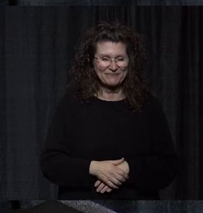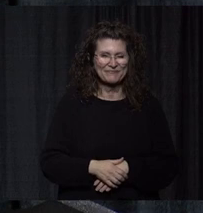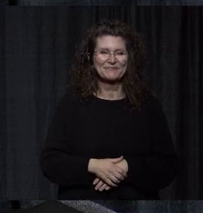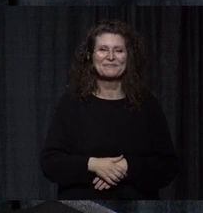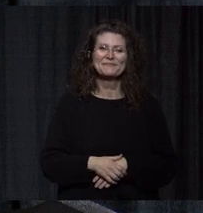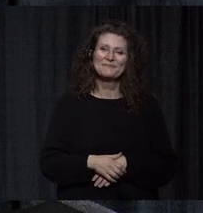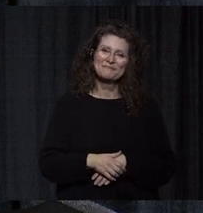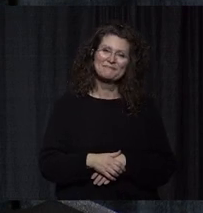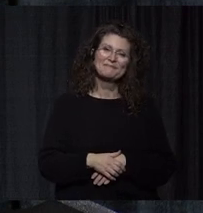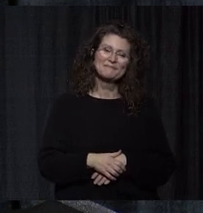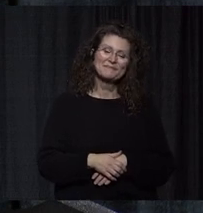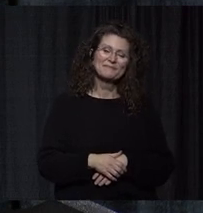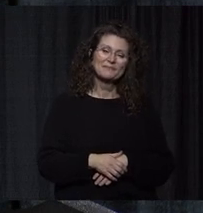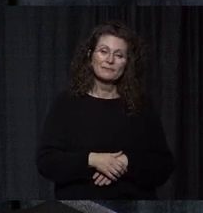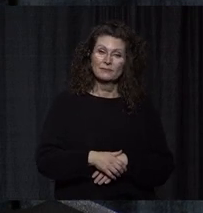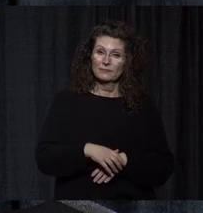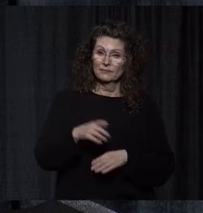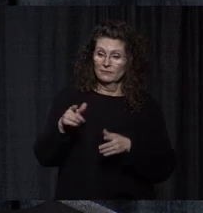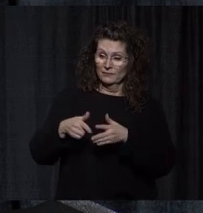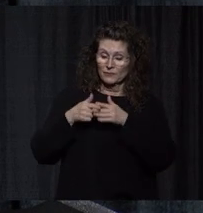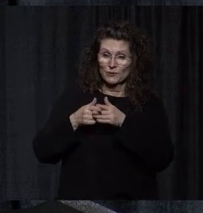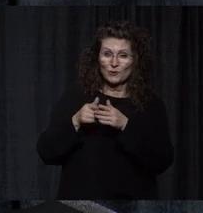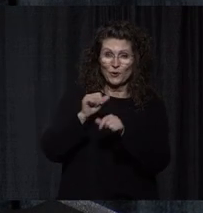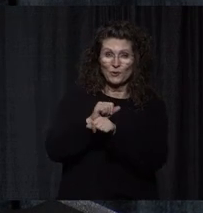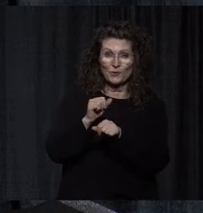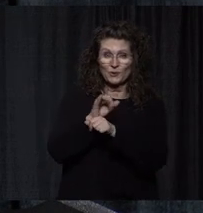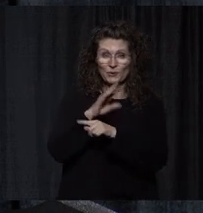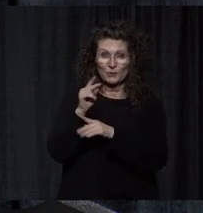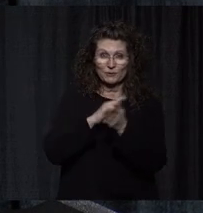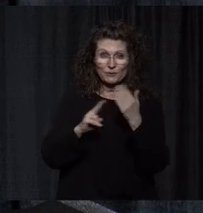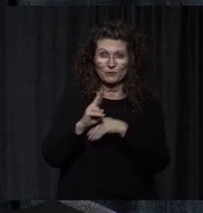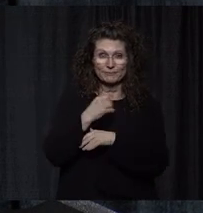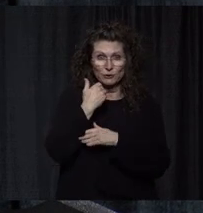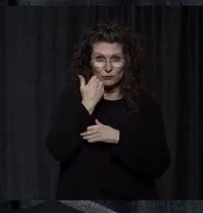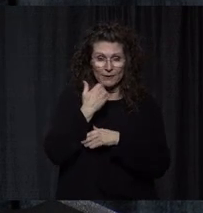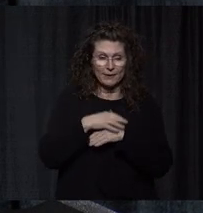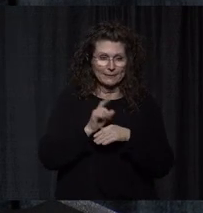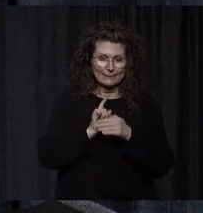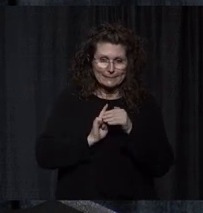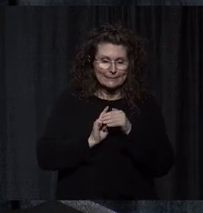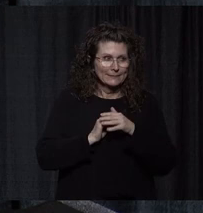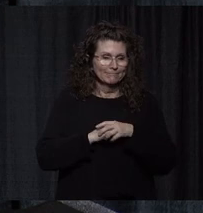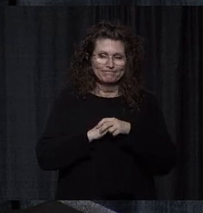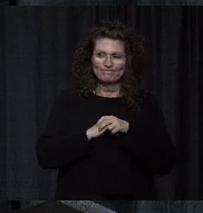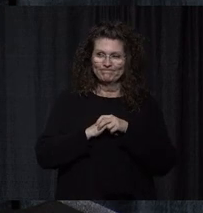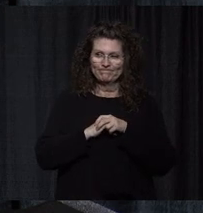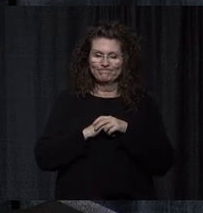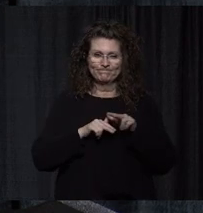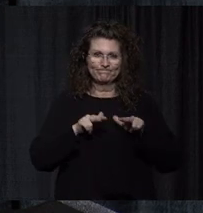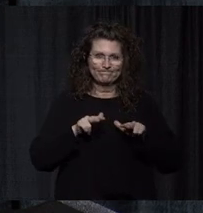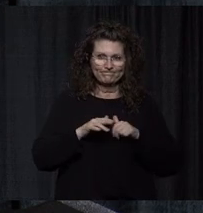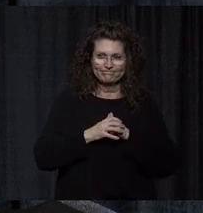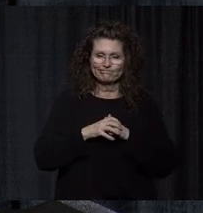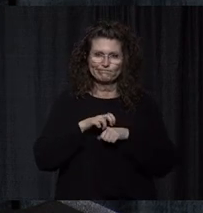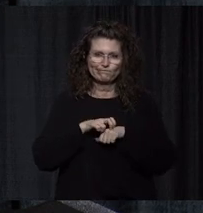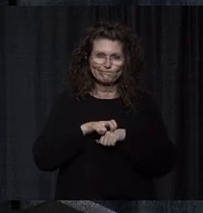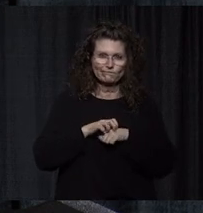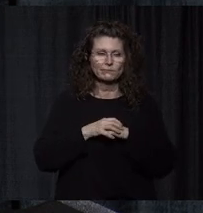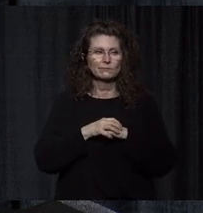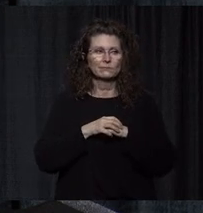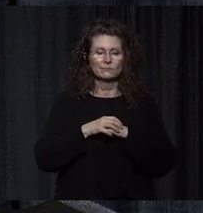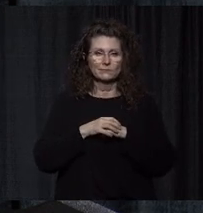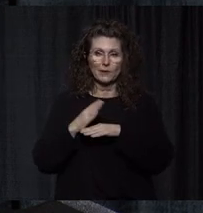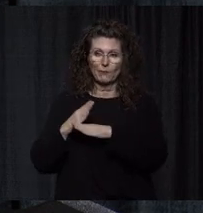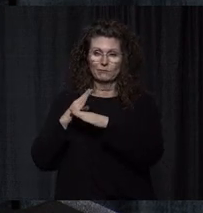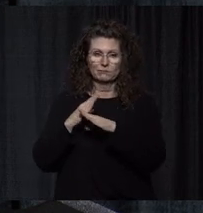At that time, I was a shy and apprehensive student. I was surprised to have made it through various roadblocks